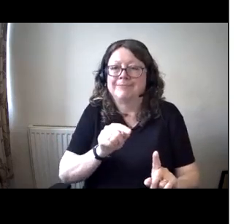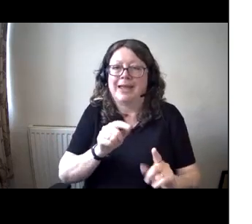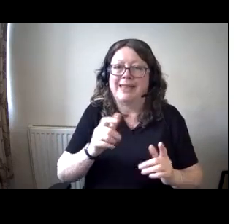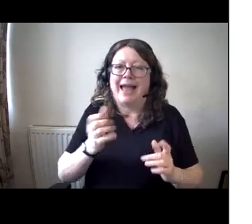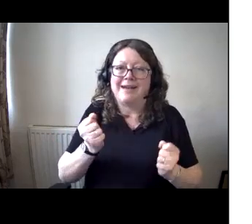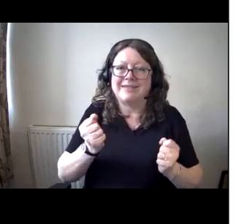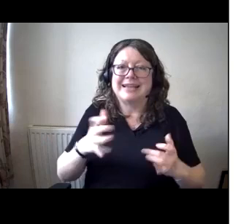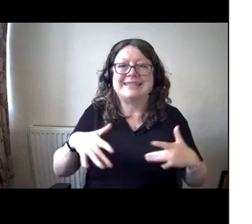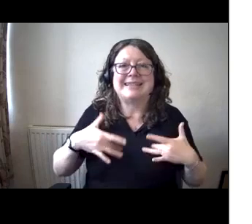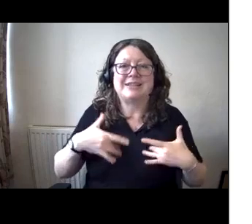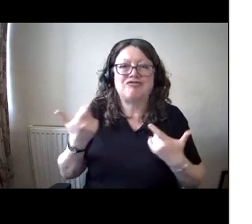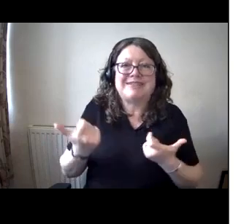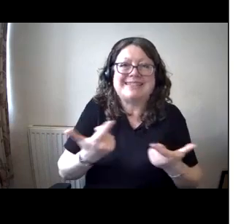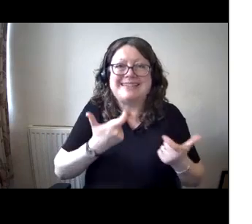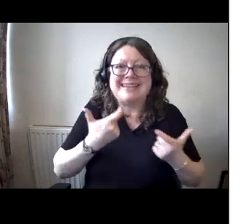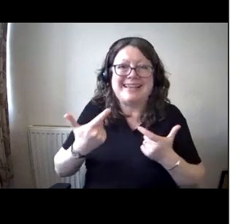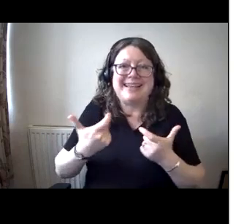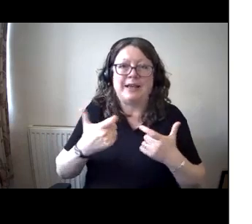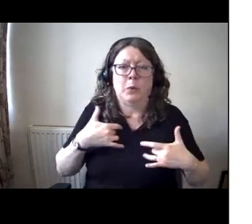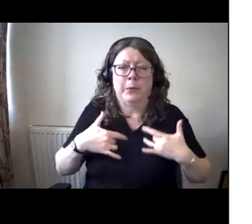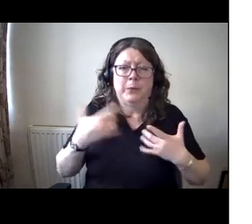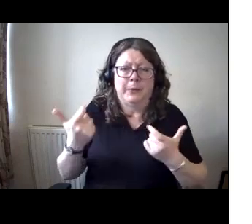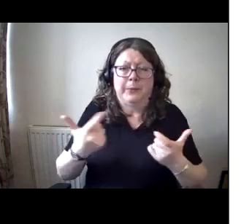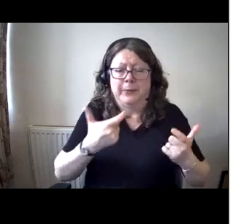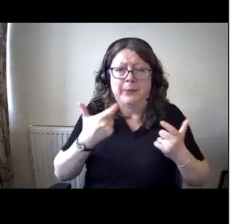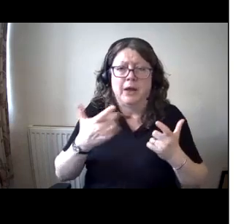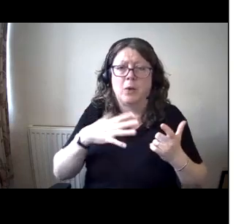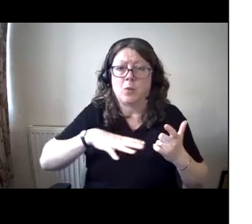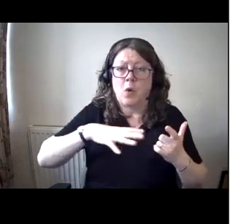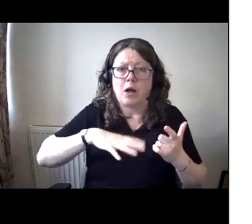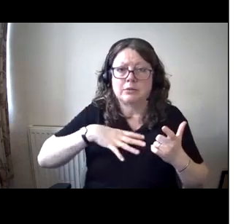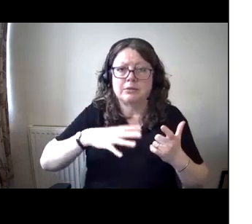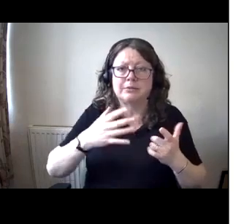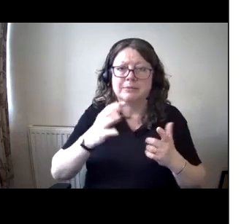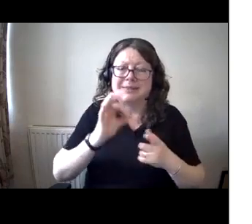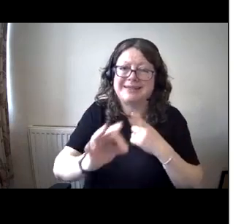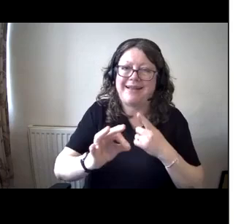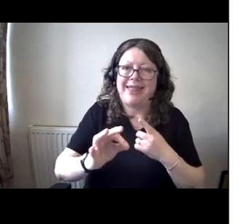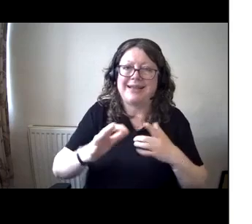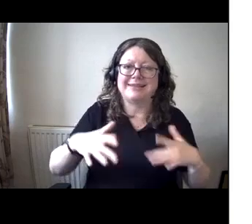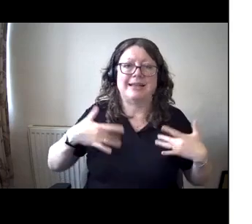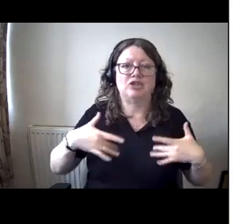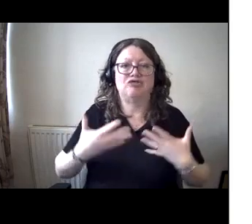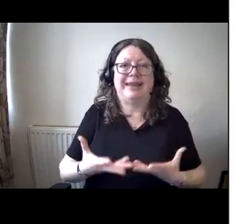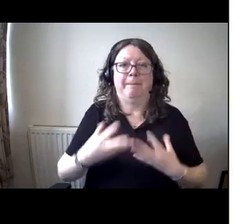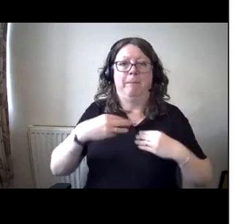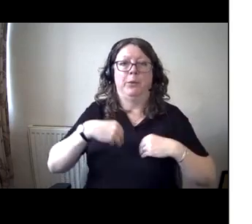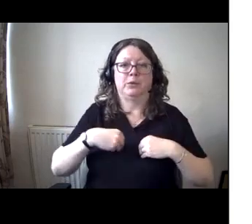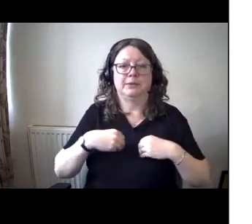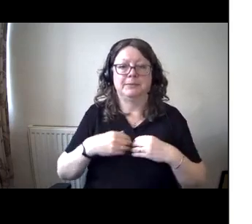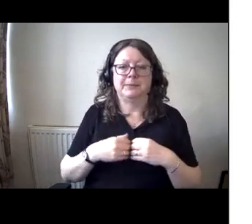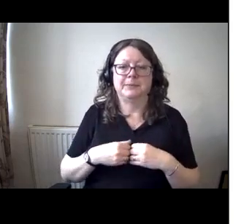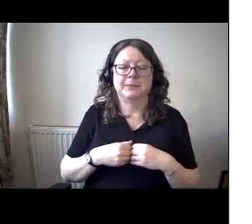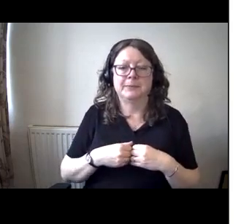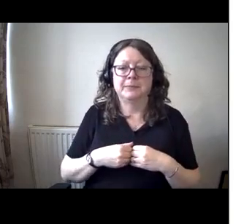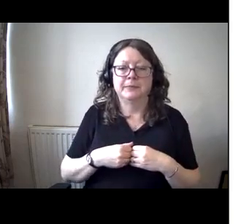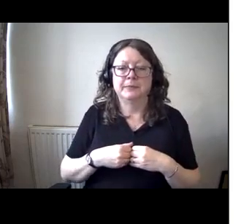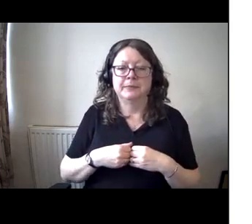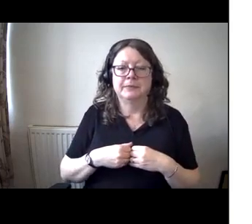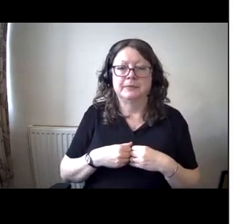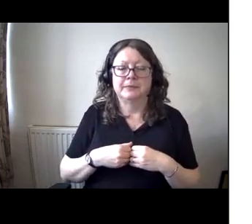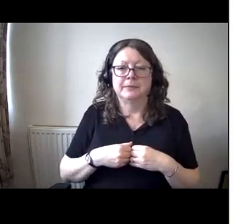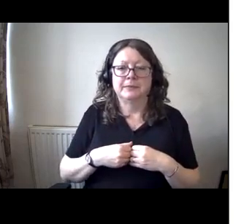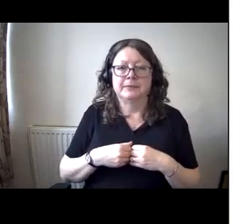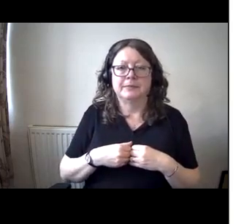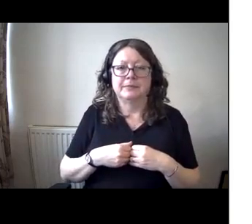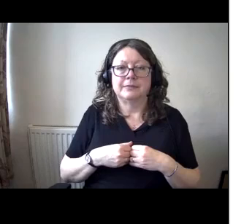seeking type behaviour. So they're actively seeking out sensory input. Now, for some of our young people, they may be over responsive